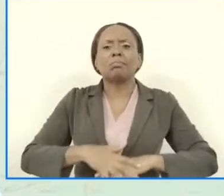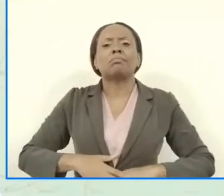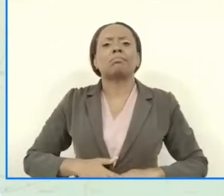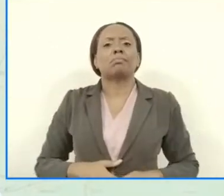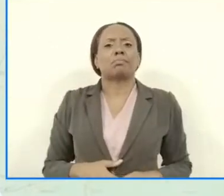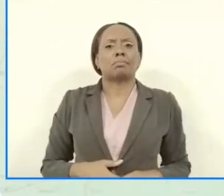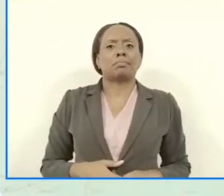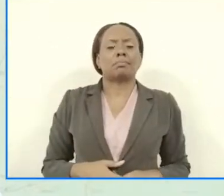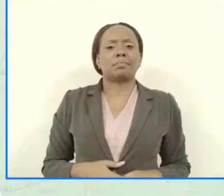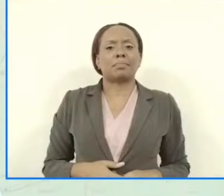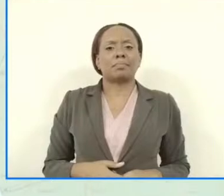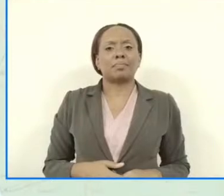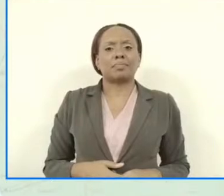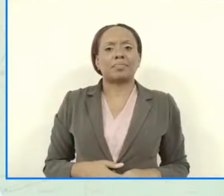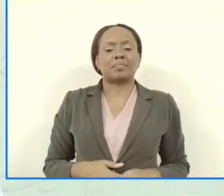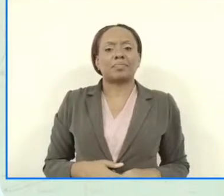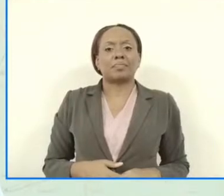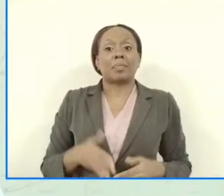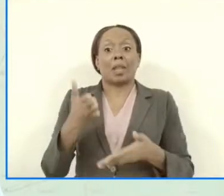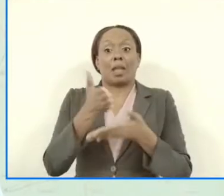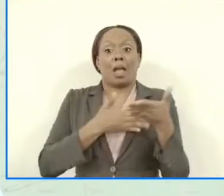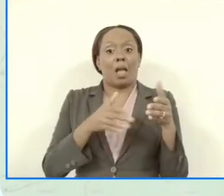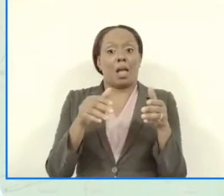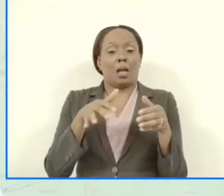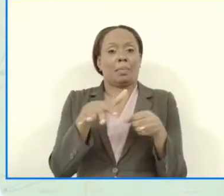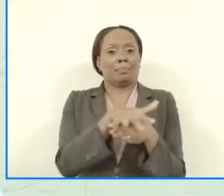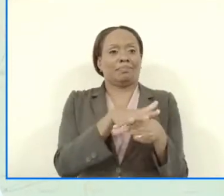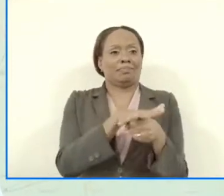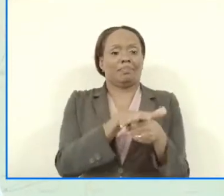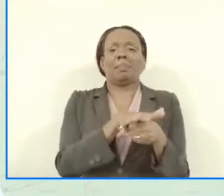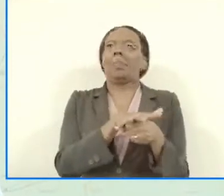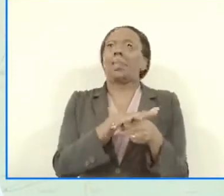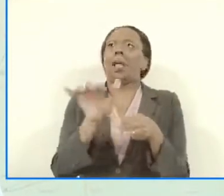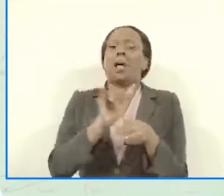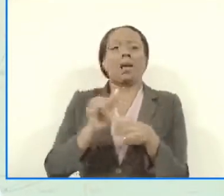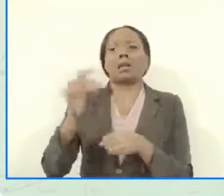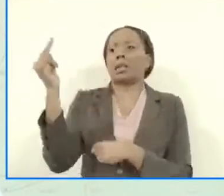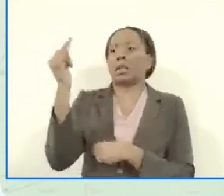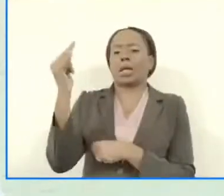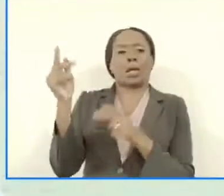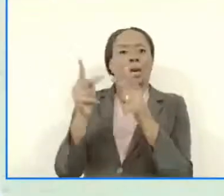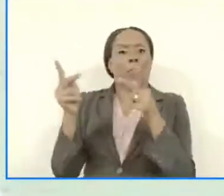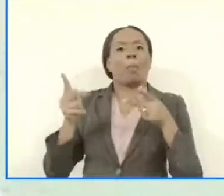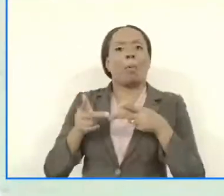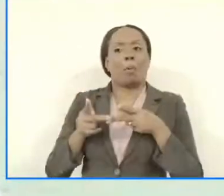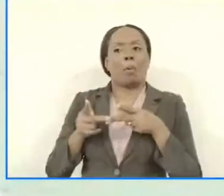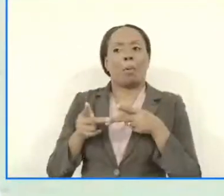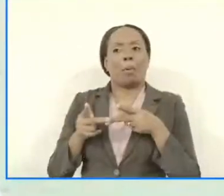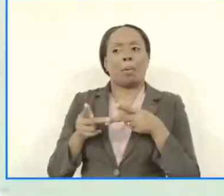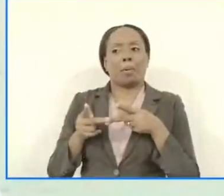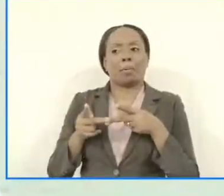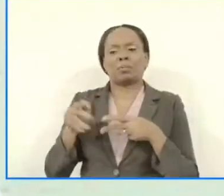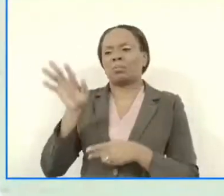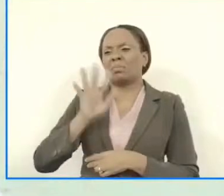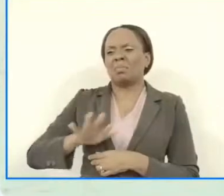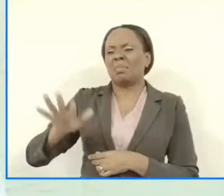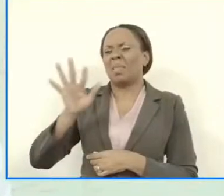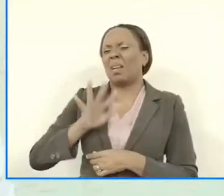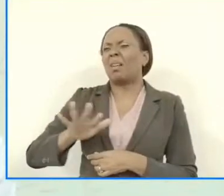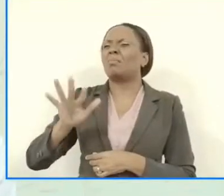variations. Some sections, like at the airport or so, in Charnox, we reported